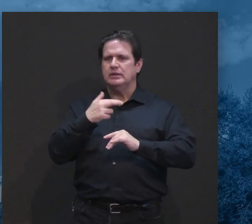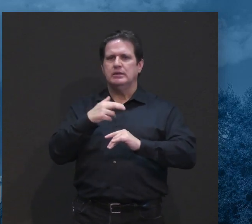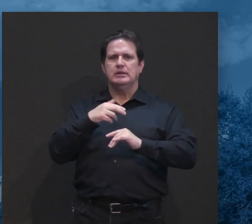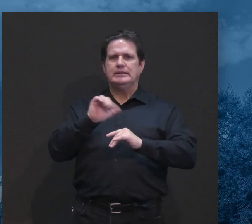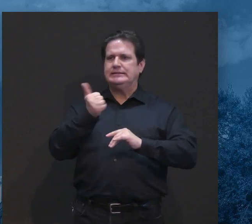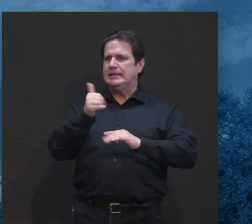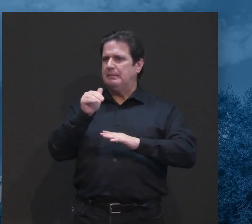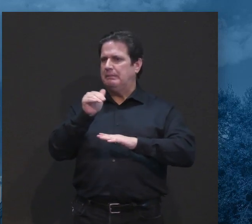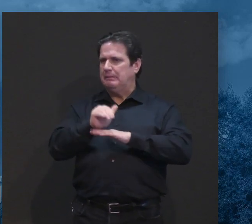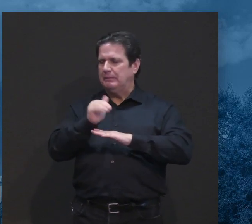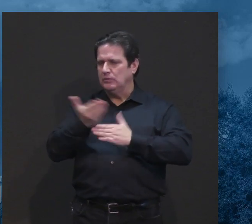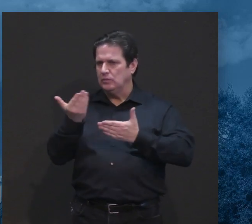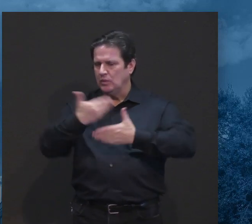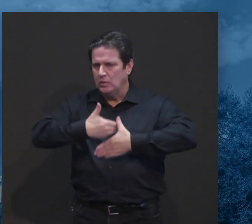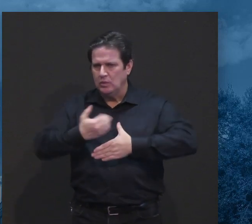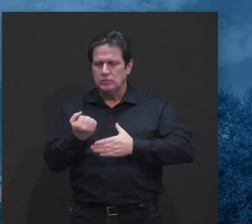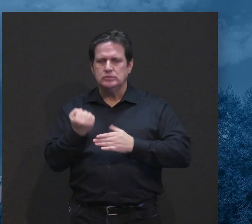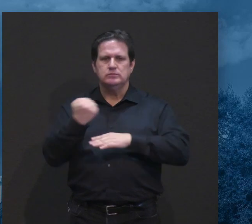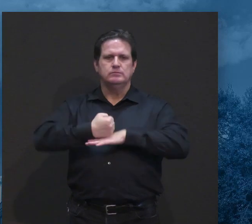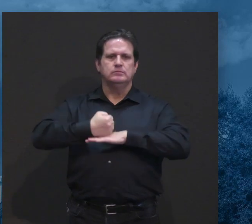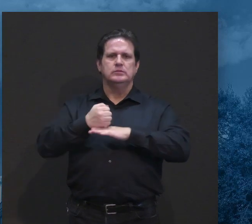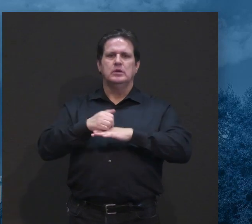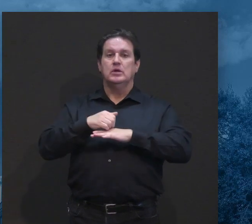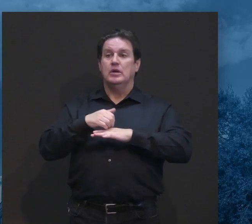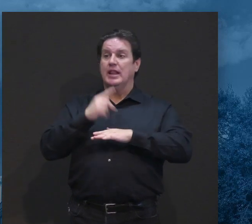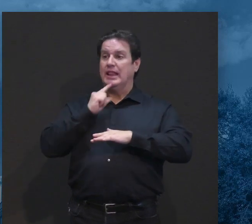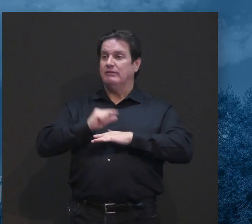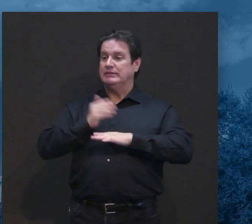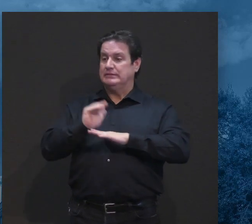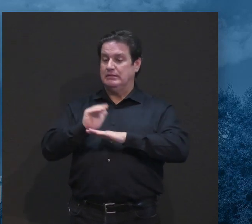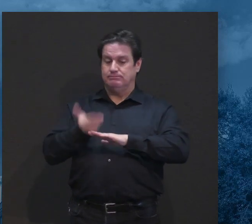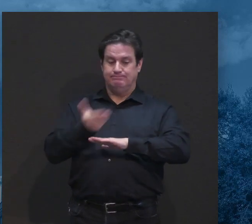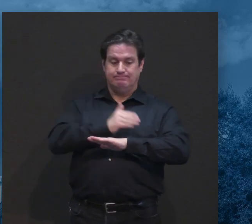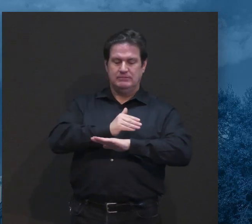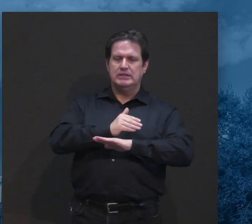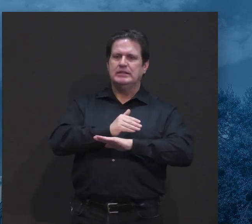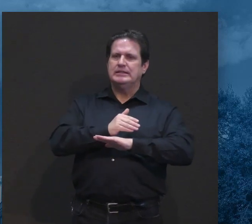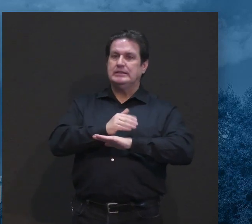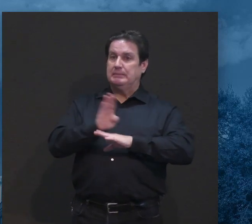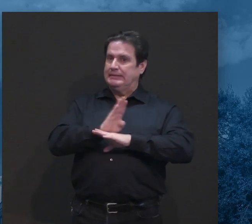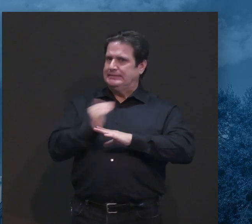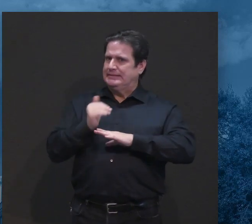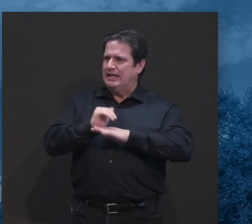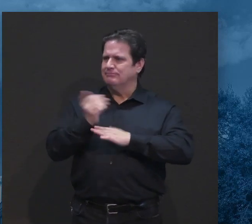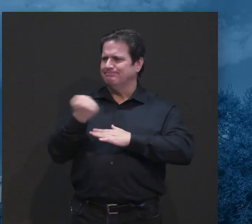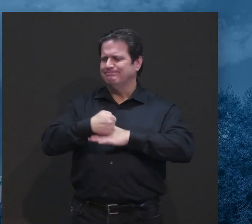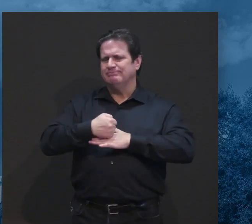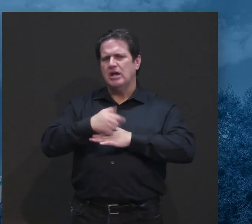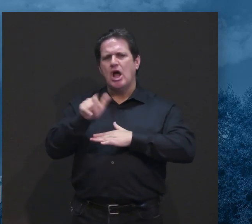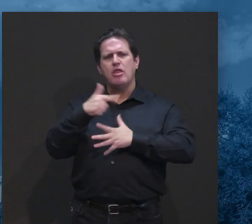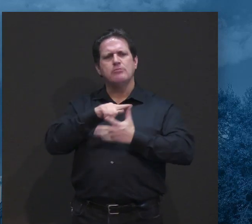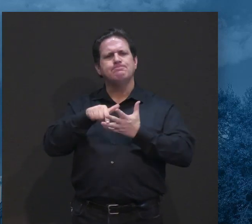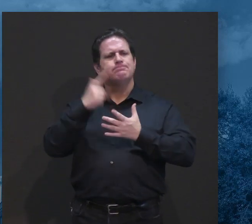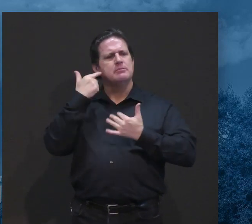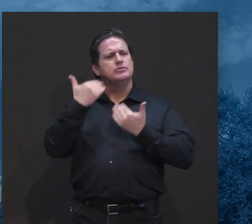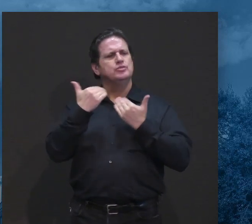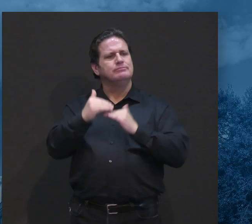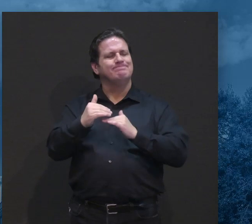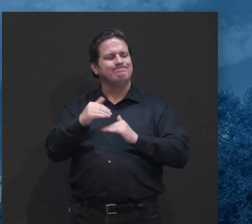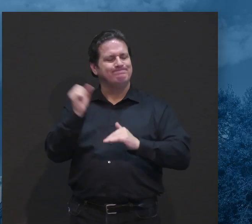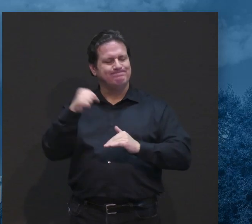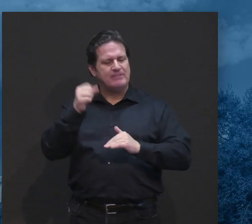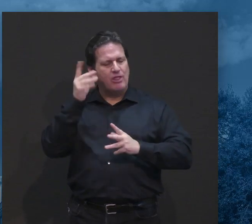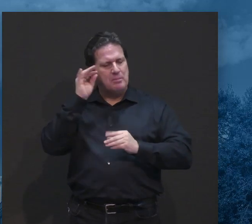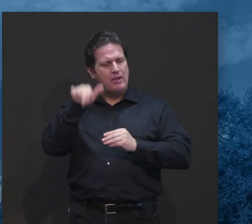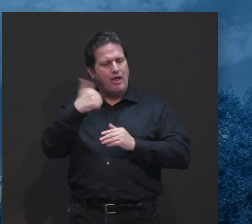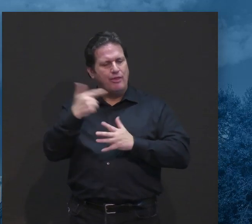p.m. closing or closing taverns early on Thanksgiving, which is one of the busiest nights of the year? Yeah, we did. We know